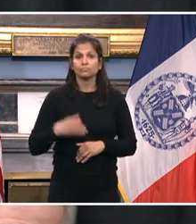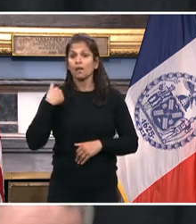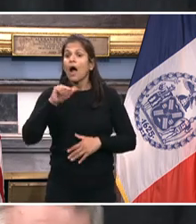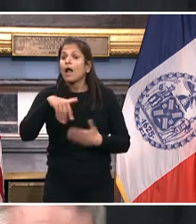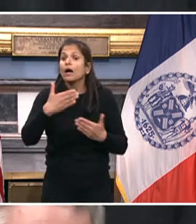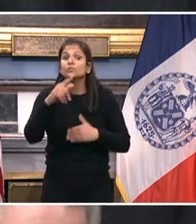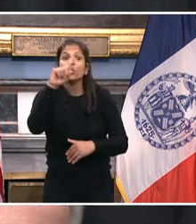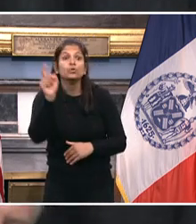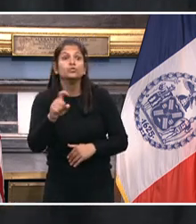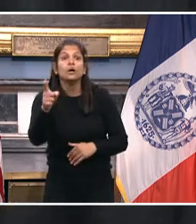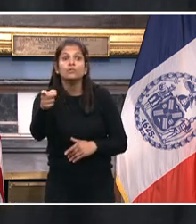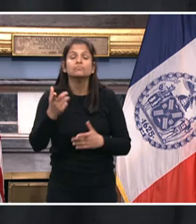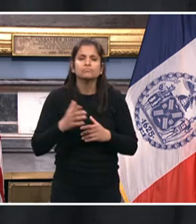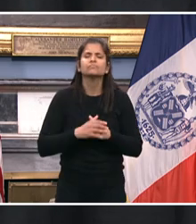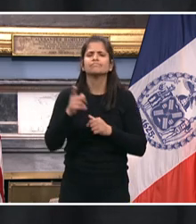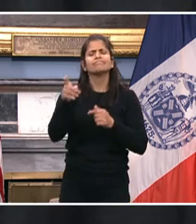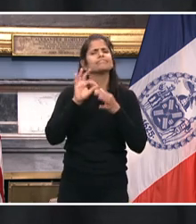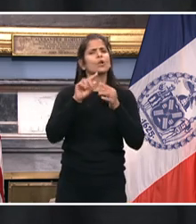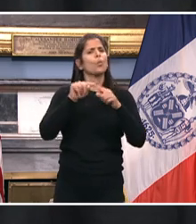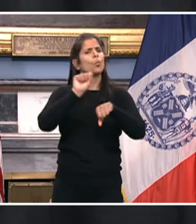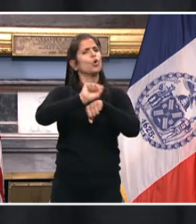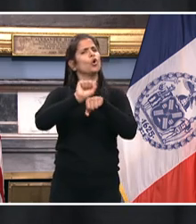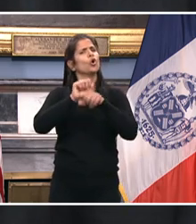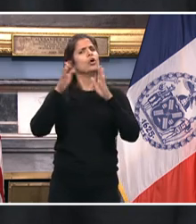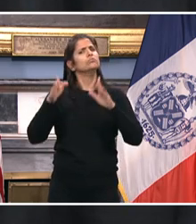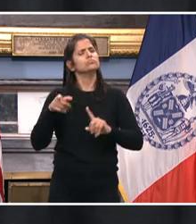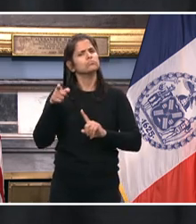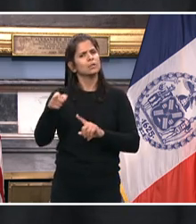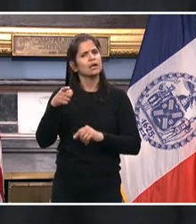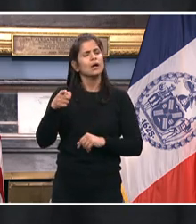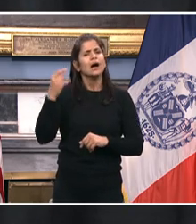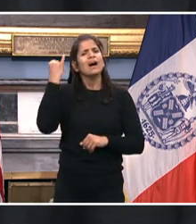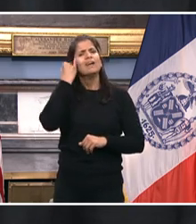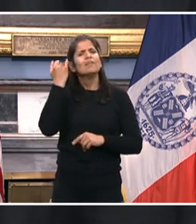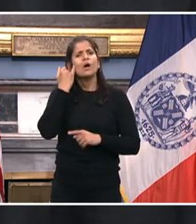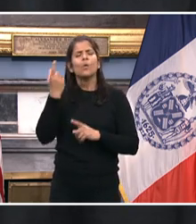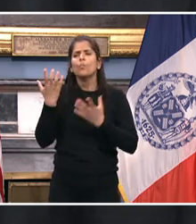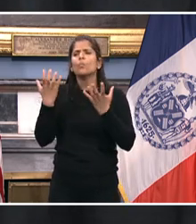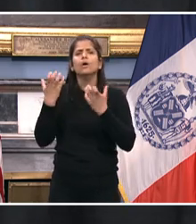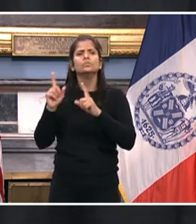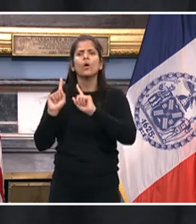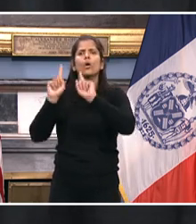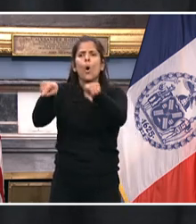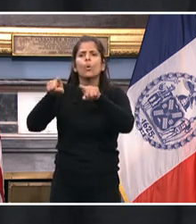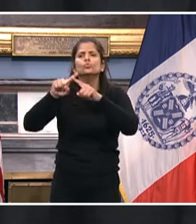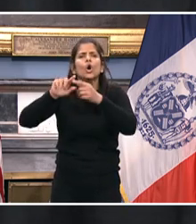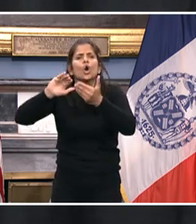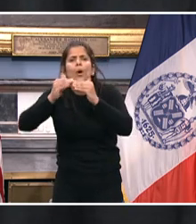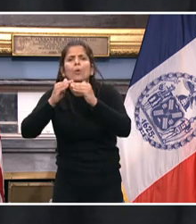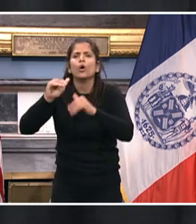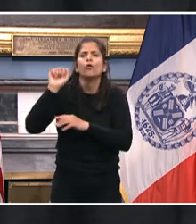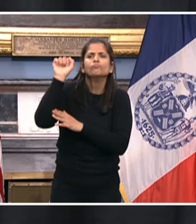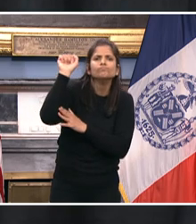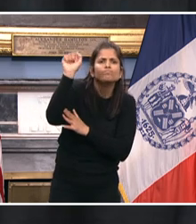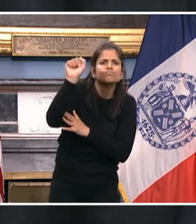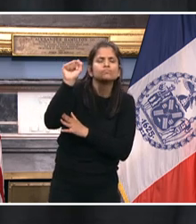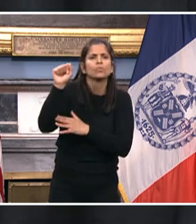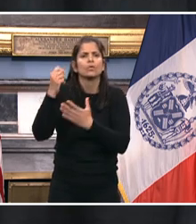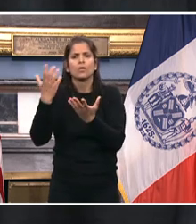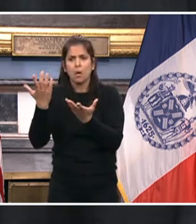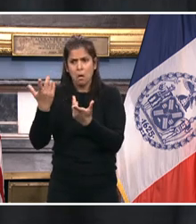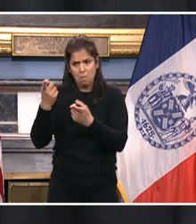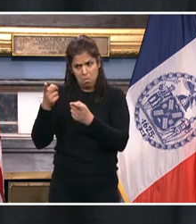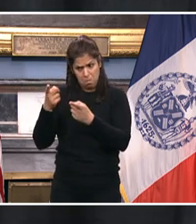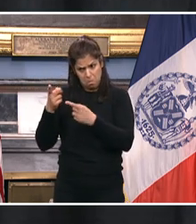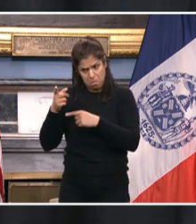speak, are they volunteers or are they be assigned to do such work? I know we have community-based